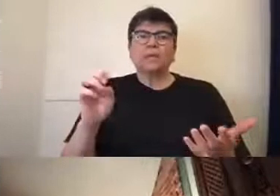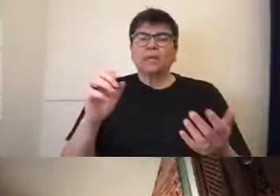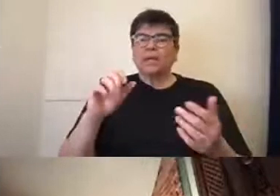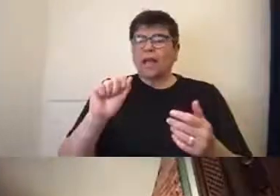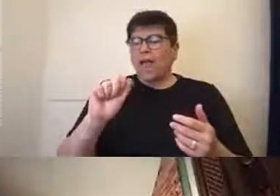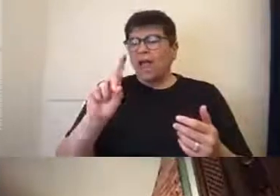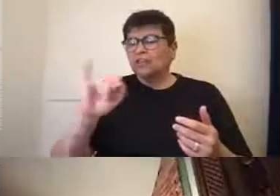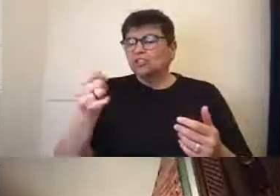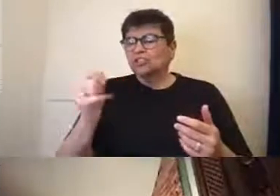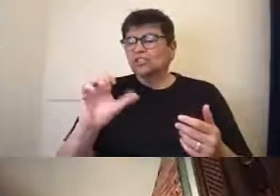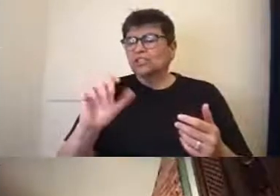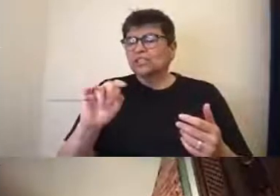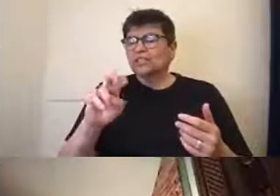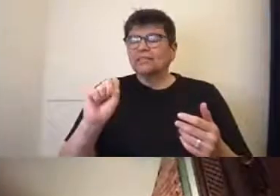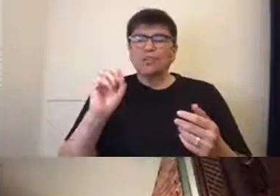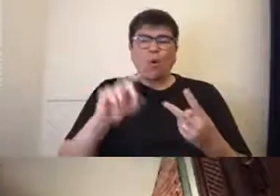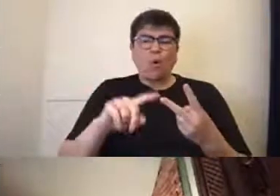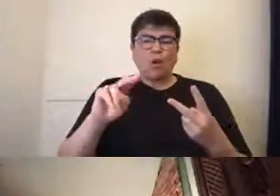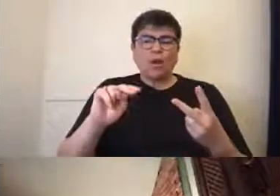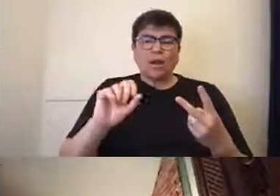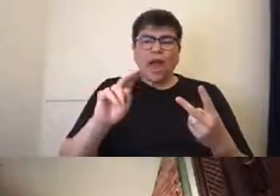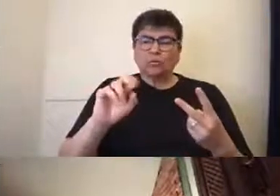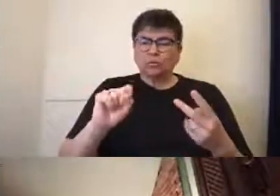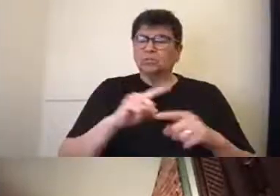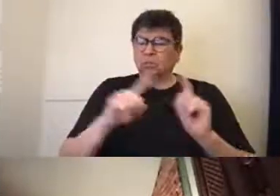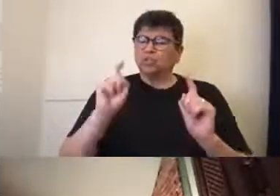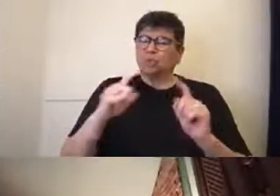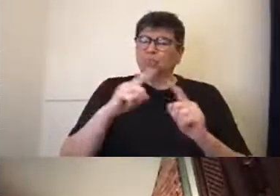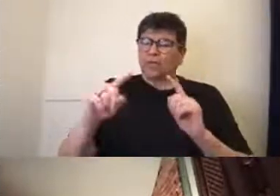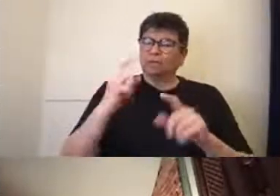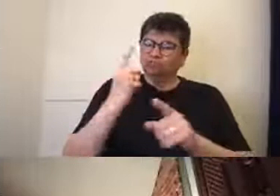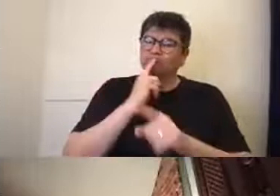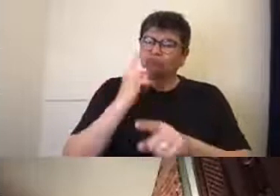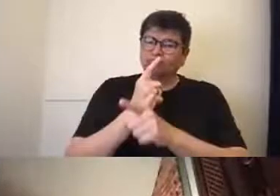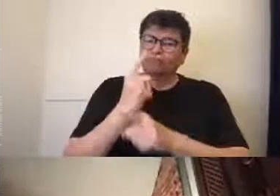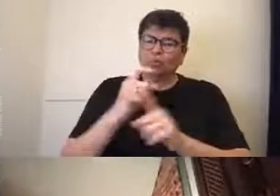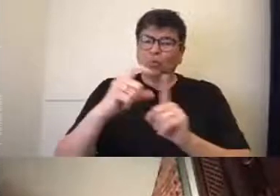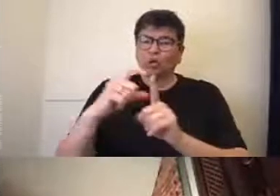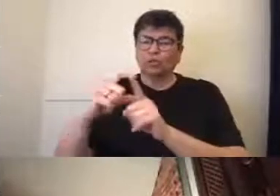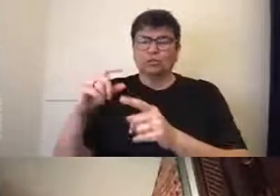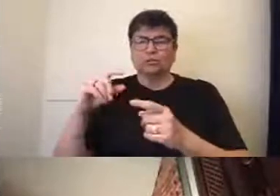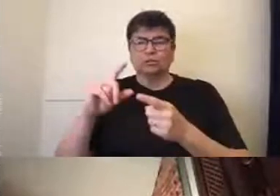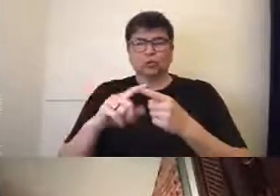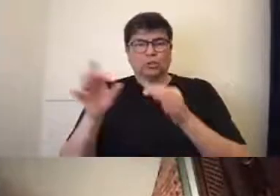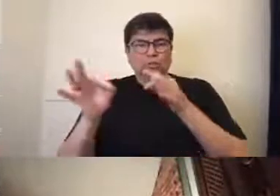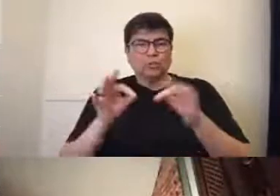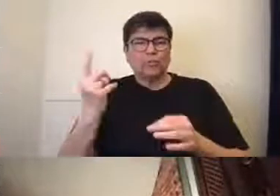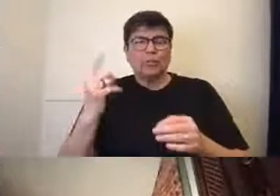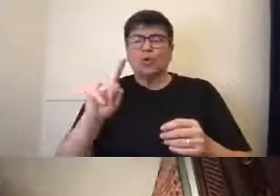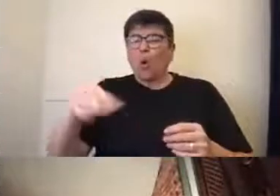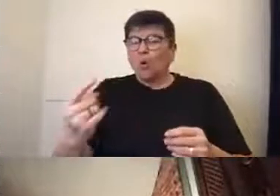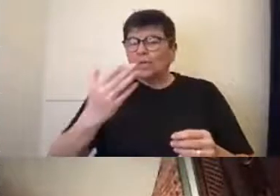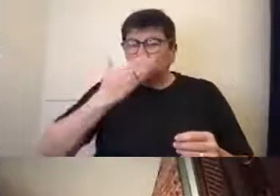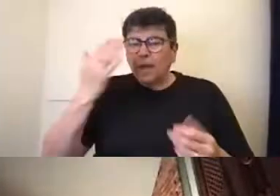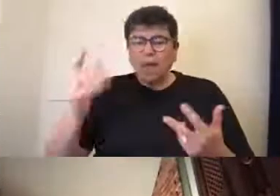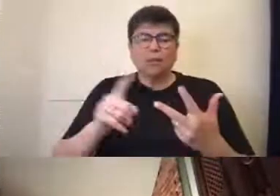or nouns, but they should to some degree be concrete words to describe that something you only smell,